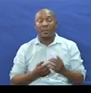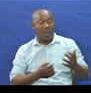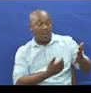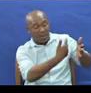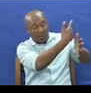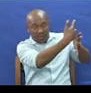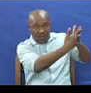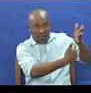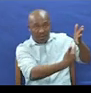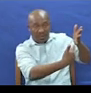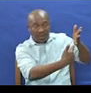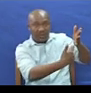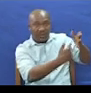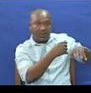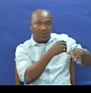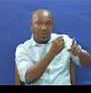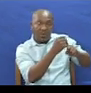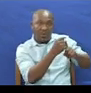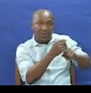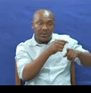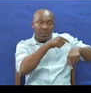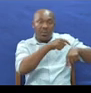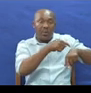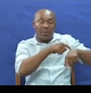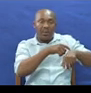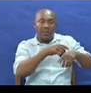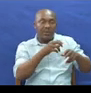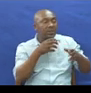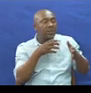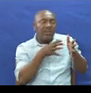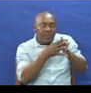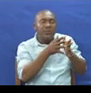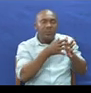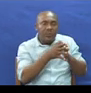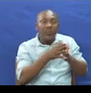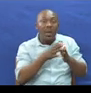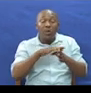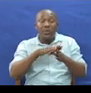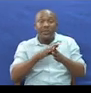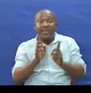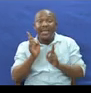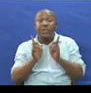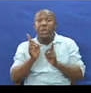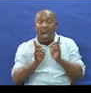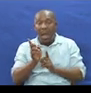These words, when I was narrating the story, I was using gestures.